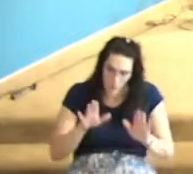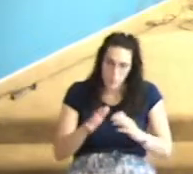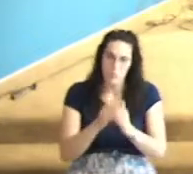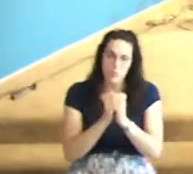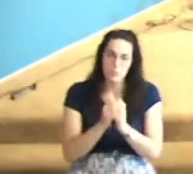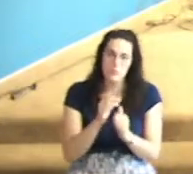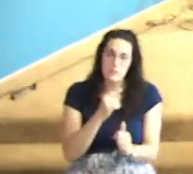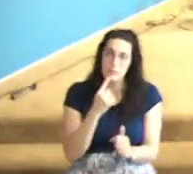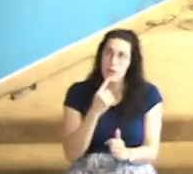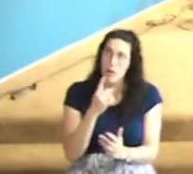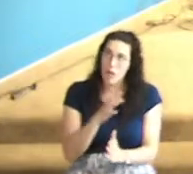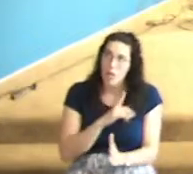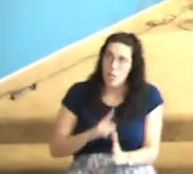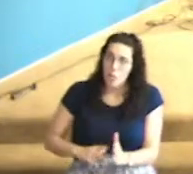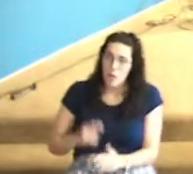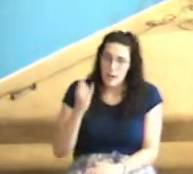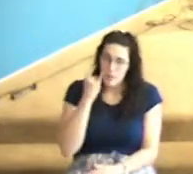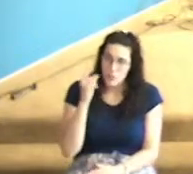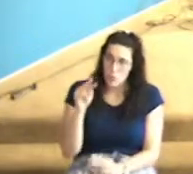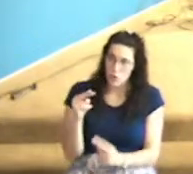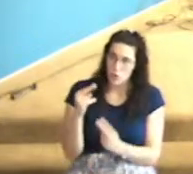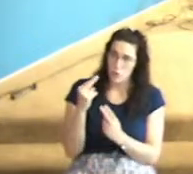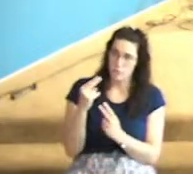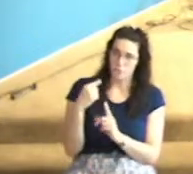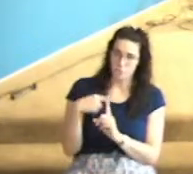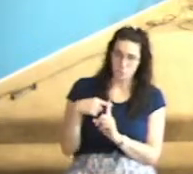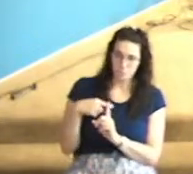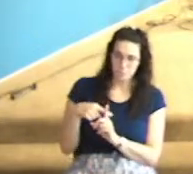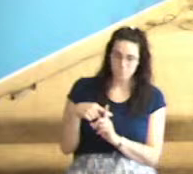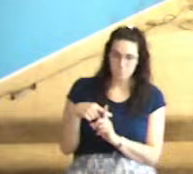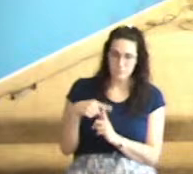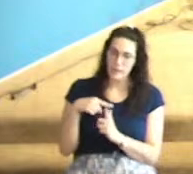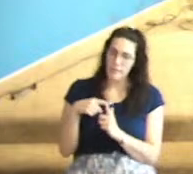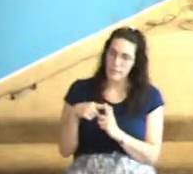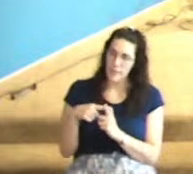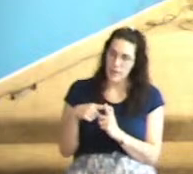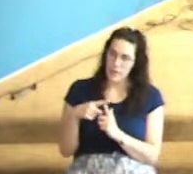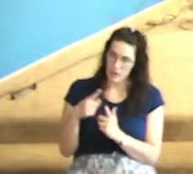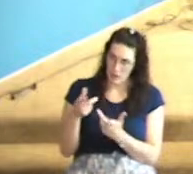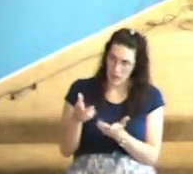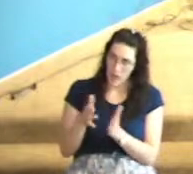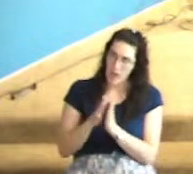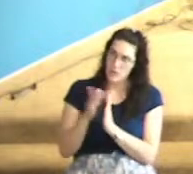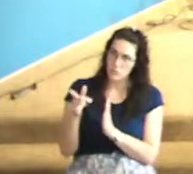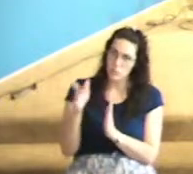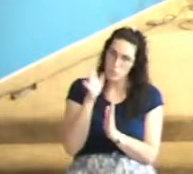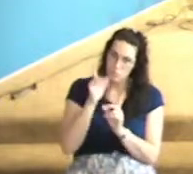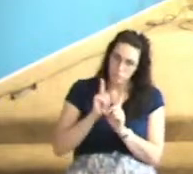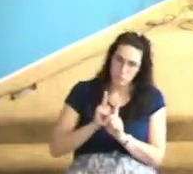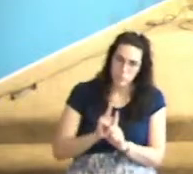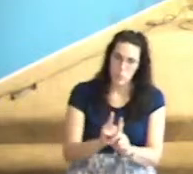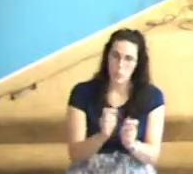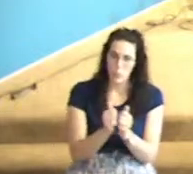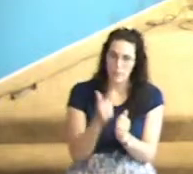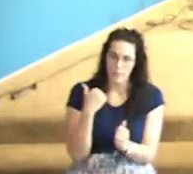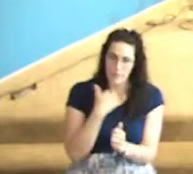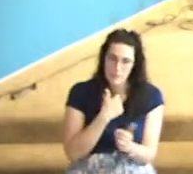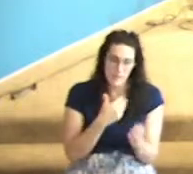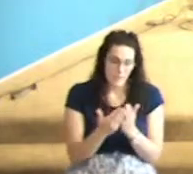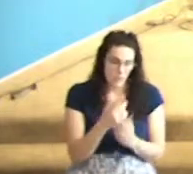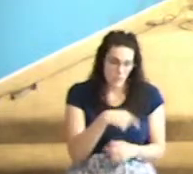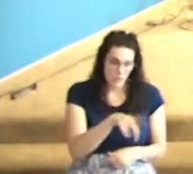have found favor in your eyes, then let the Lord go with us. Although this is a stiff-necked